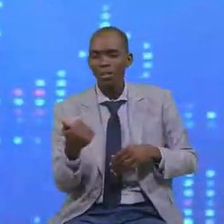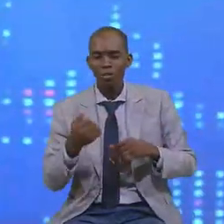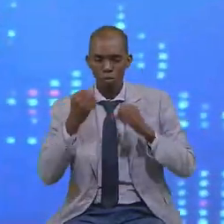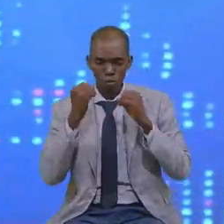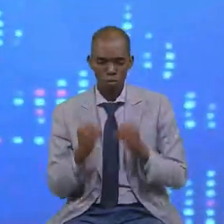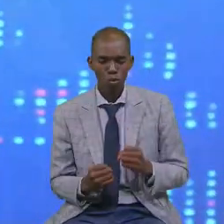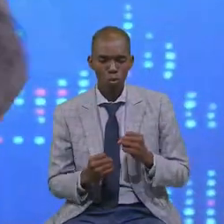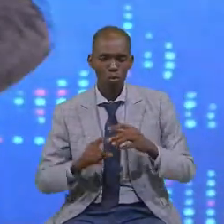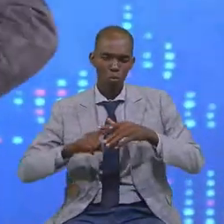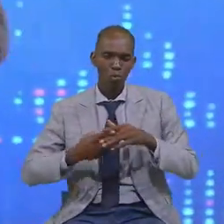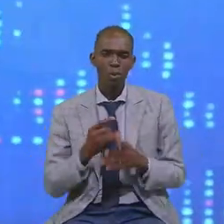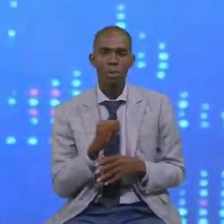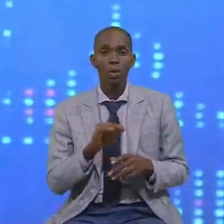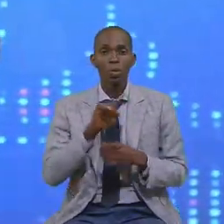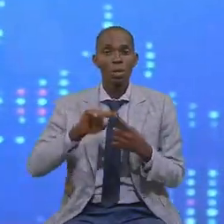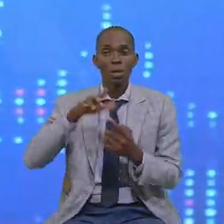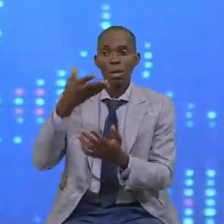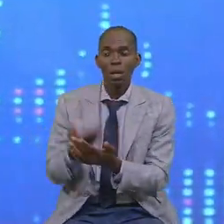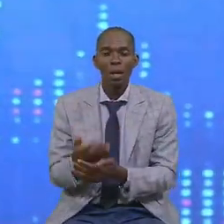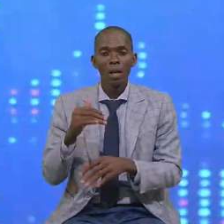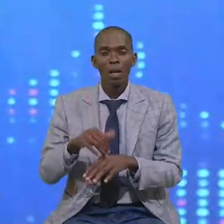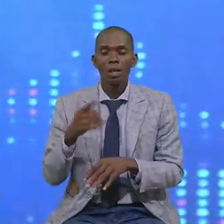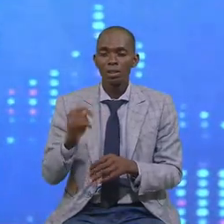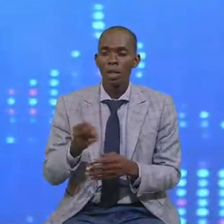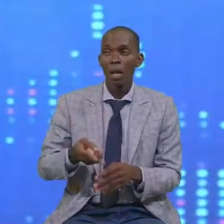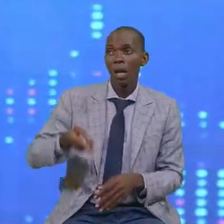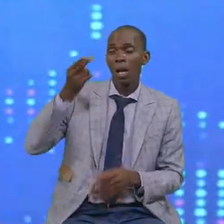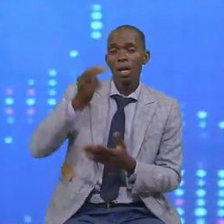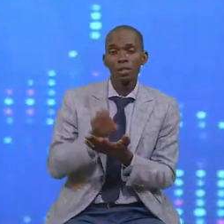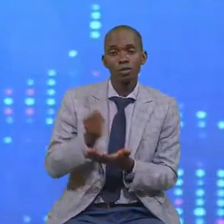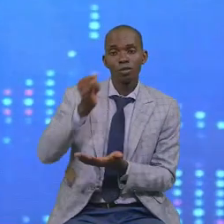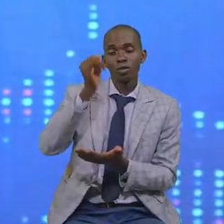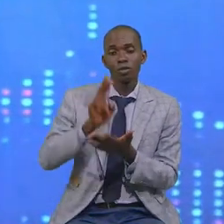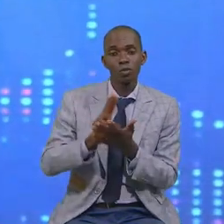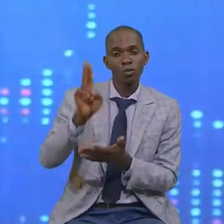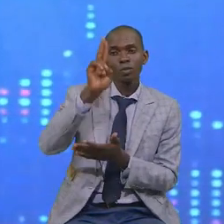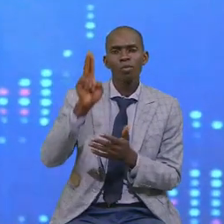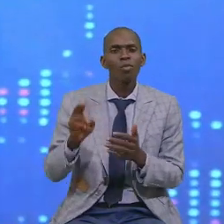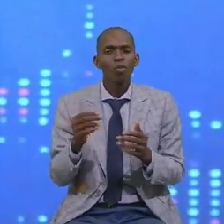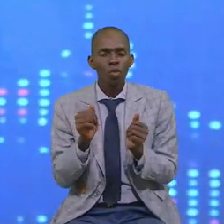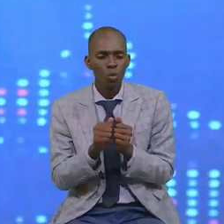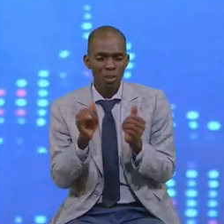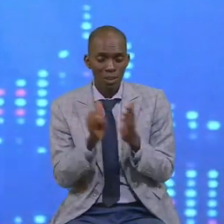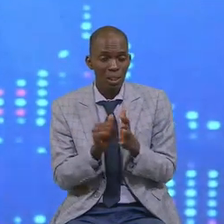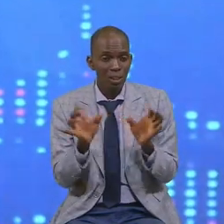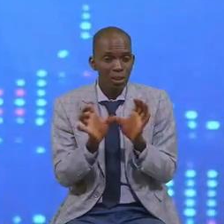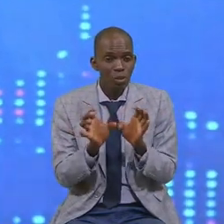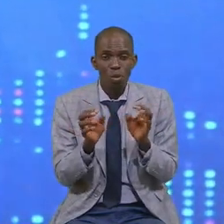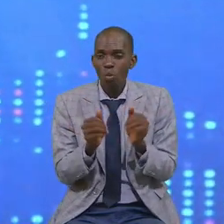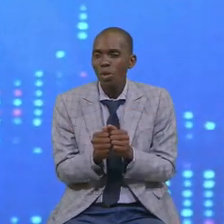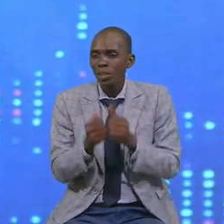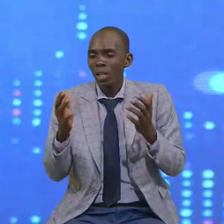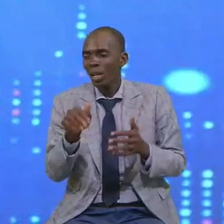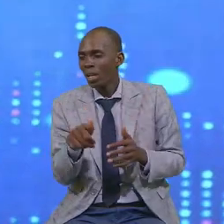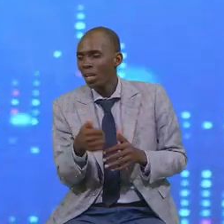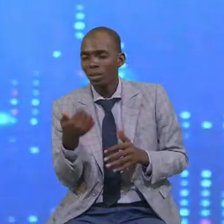higher institution with that certificate, without any foundation, without